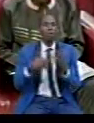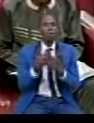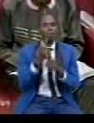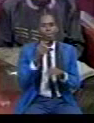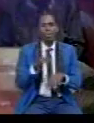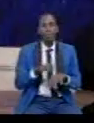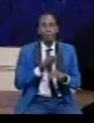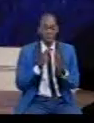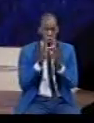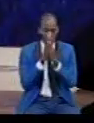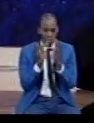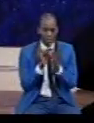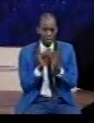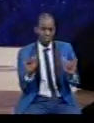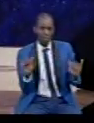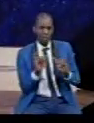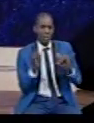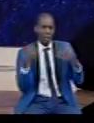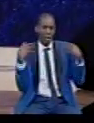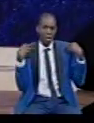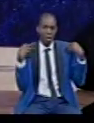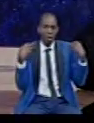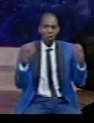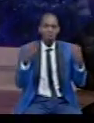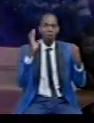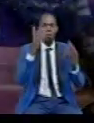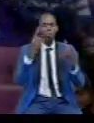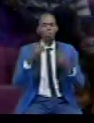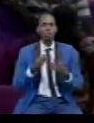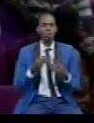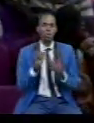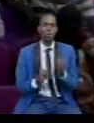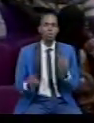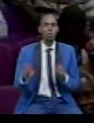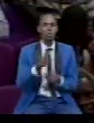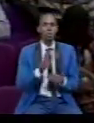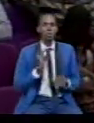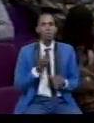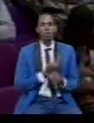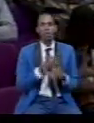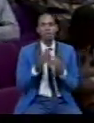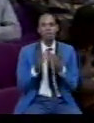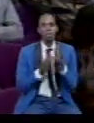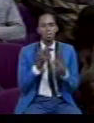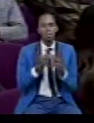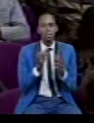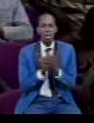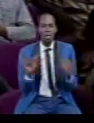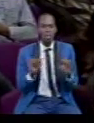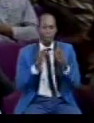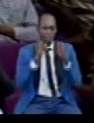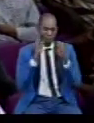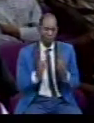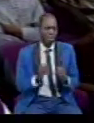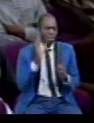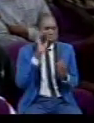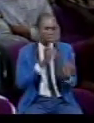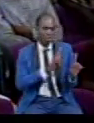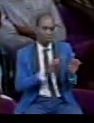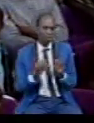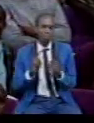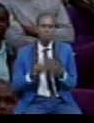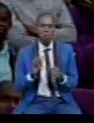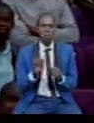pray that same courage will come to every one of us. That same power will come to every one of us. And